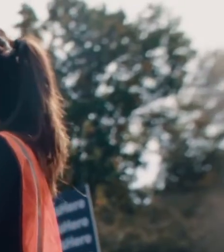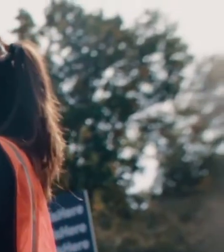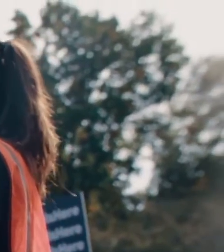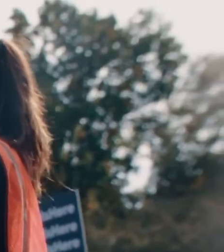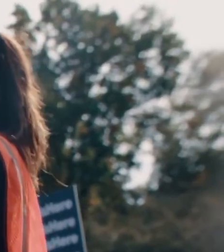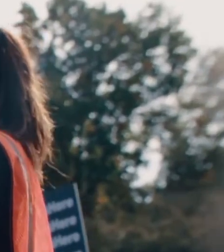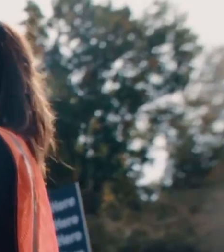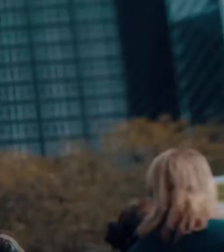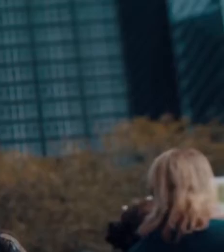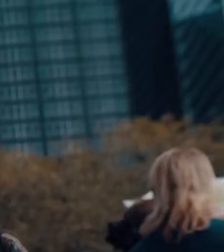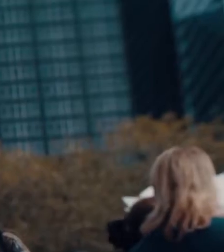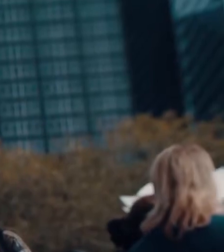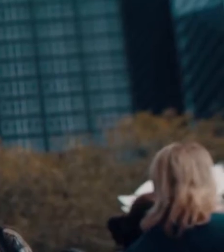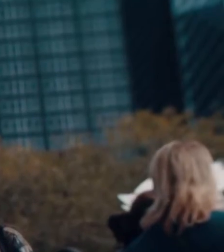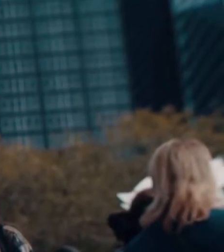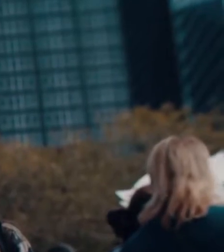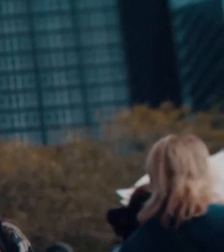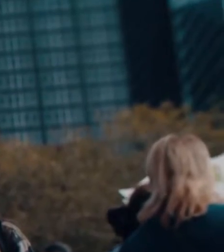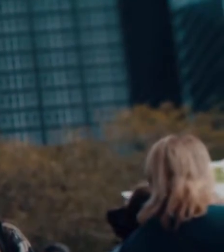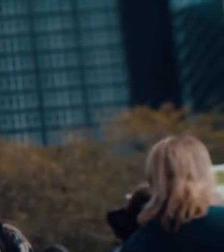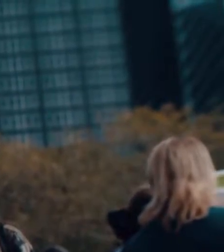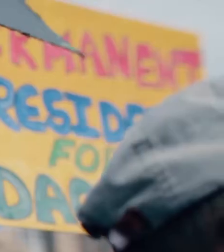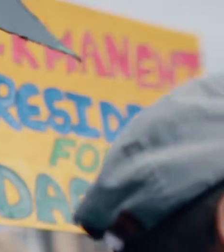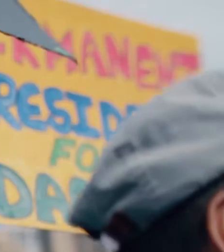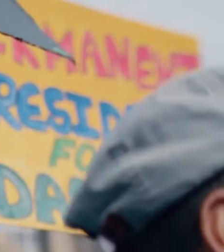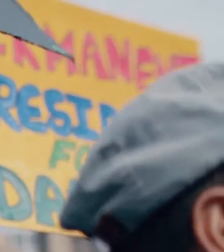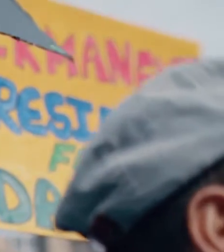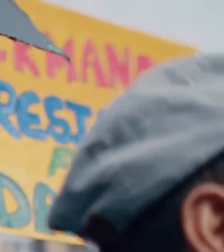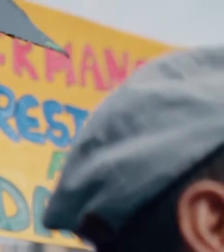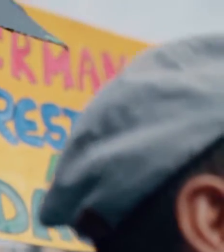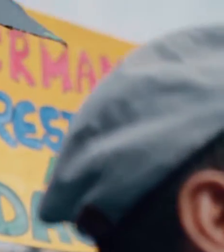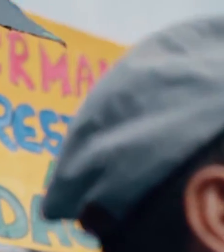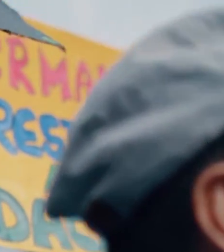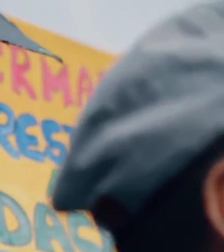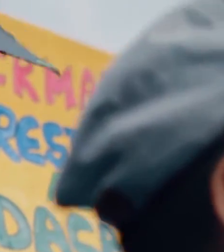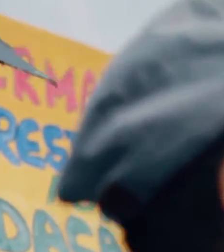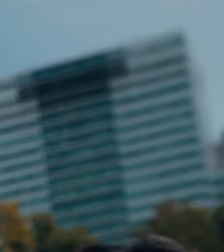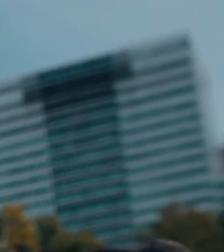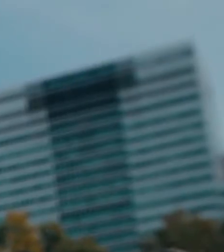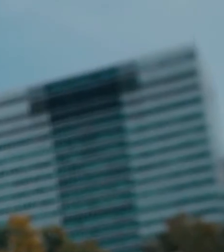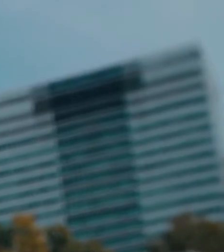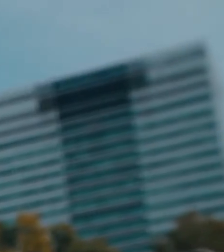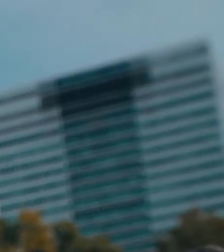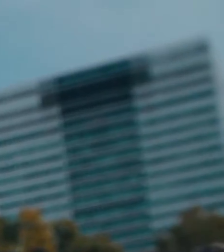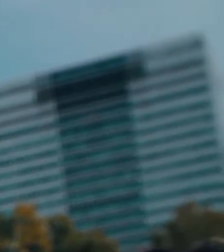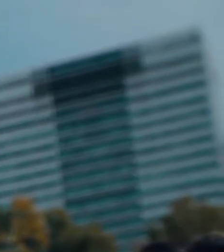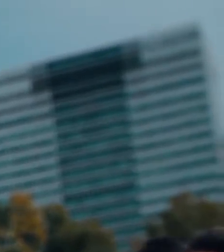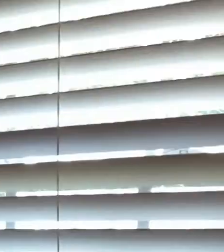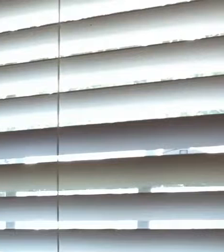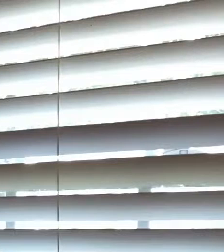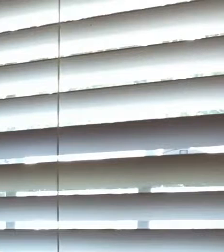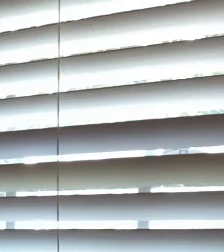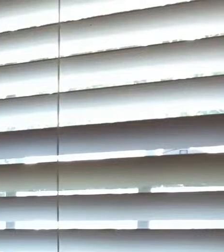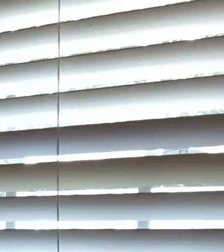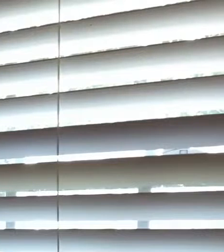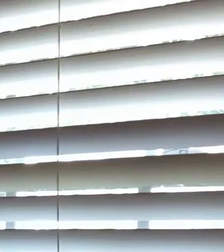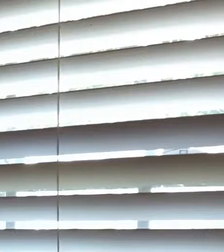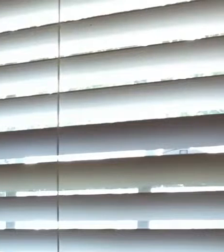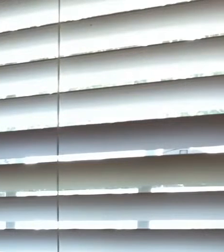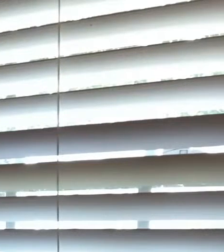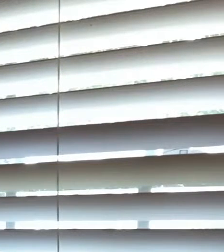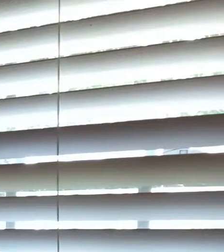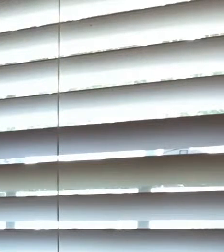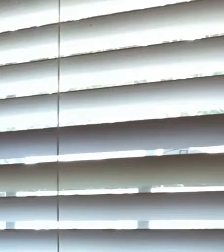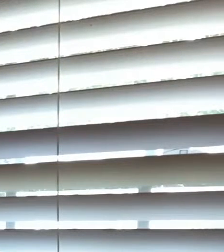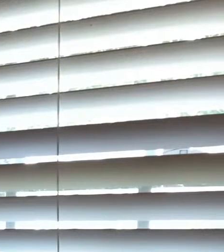through very innovative marketing campaigns and very strategic tactics with tons of storytelling, they have gotten the